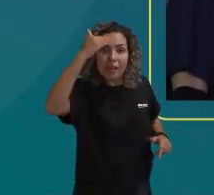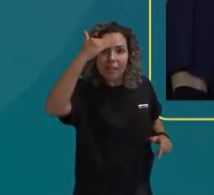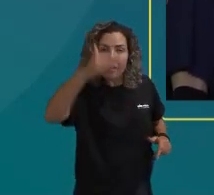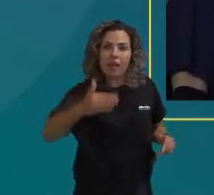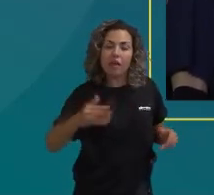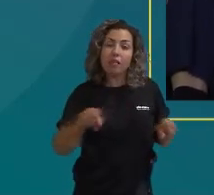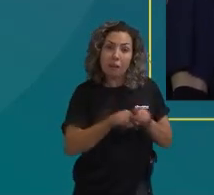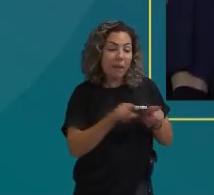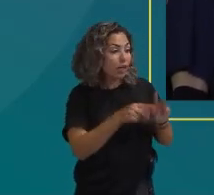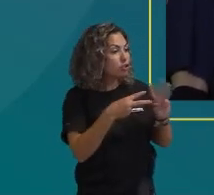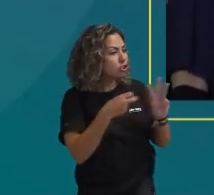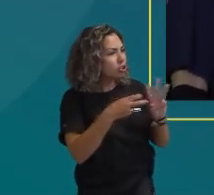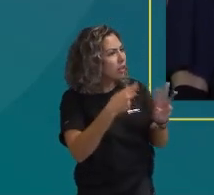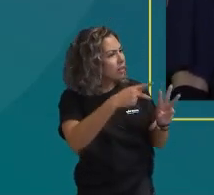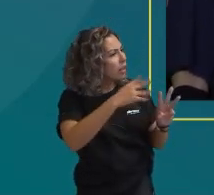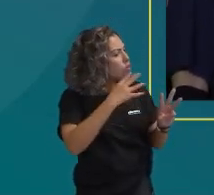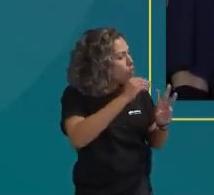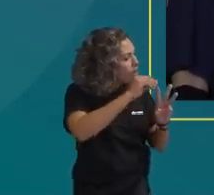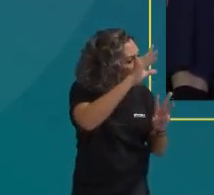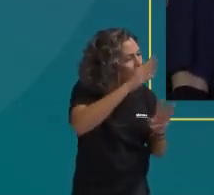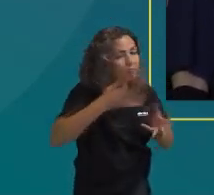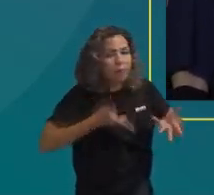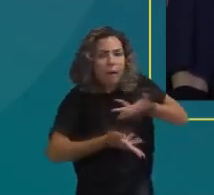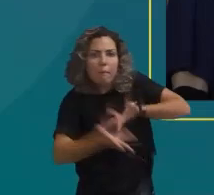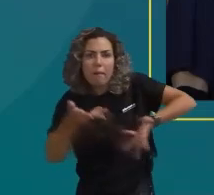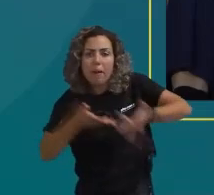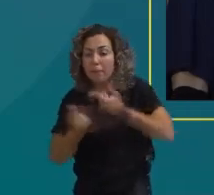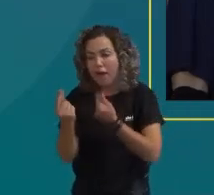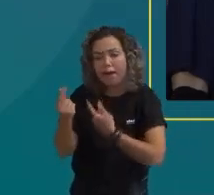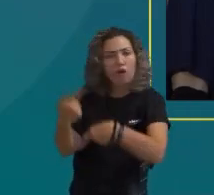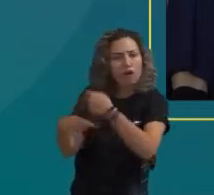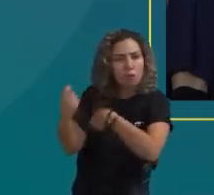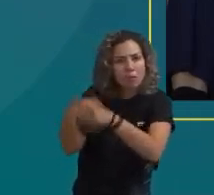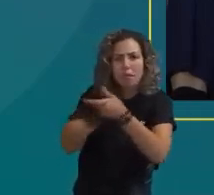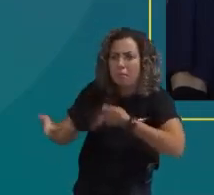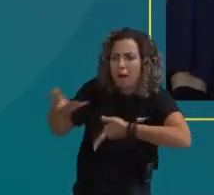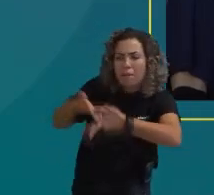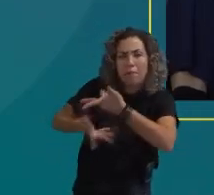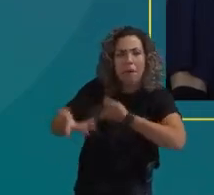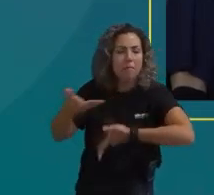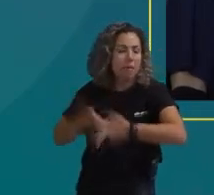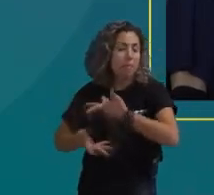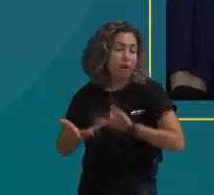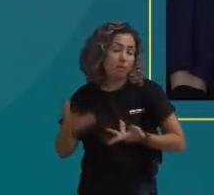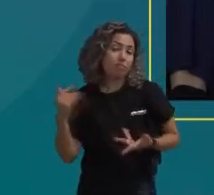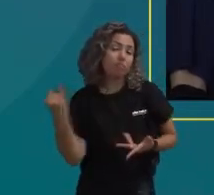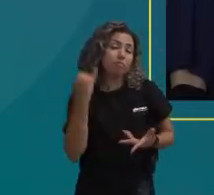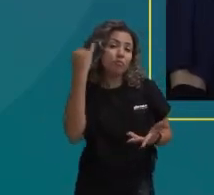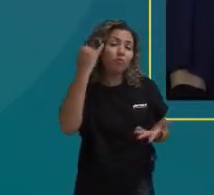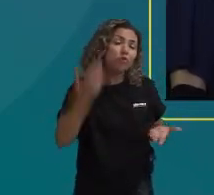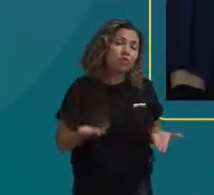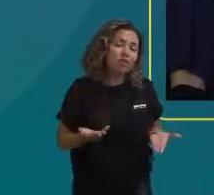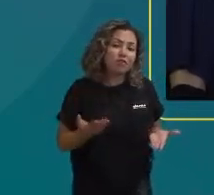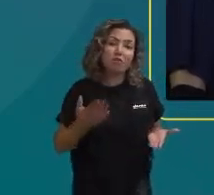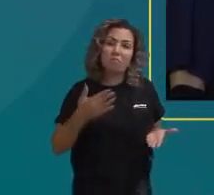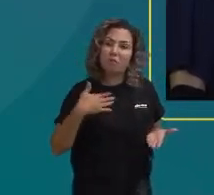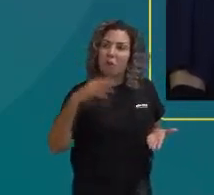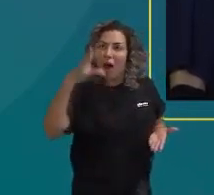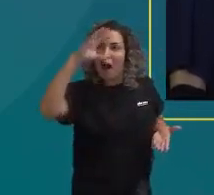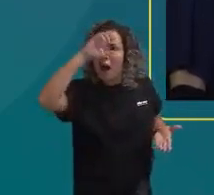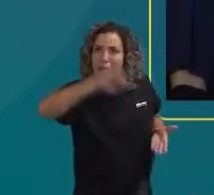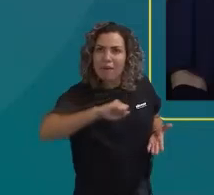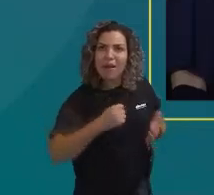that we take care of our responsibilities to each other and to nature. And what better growth